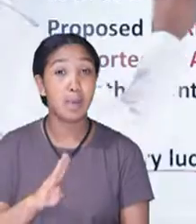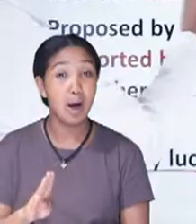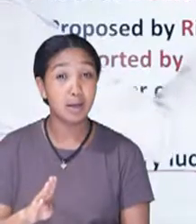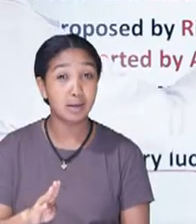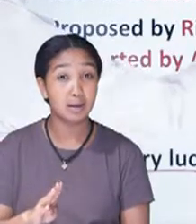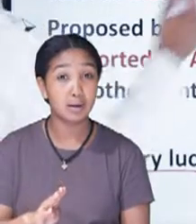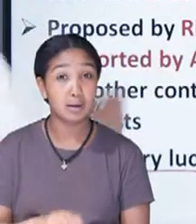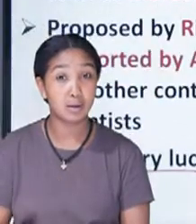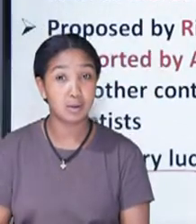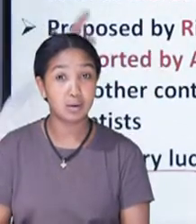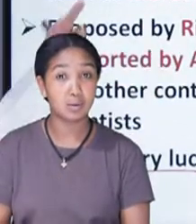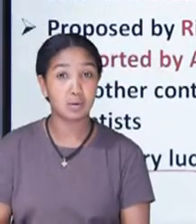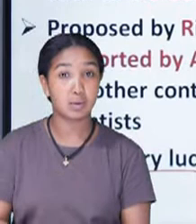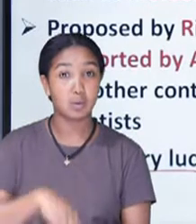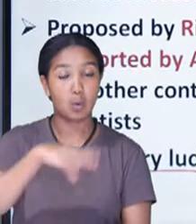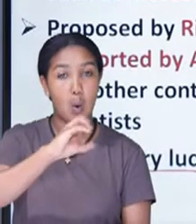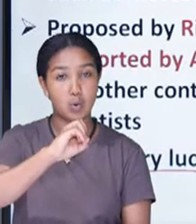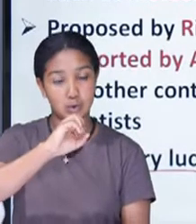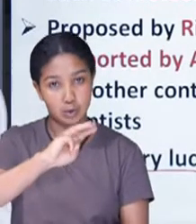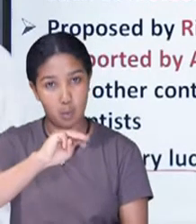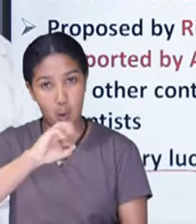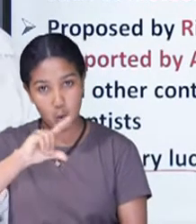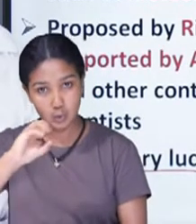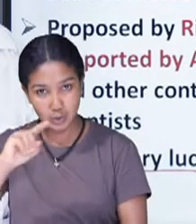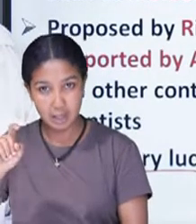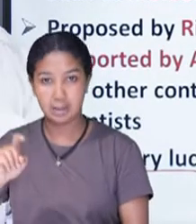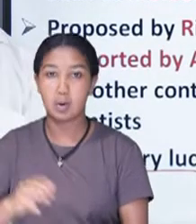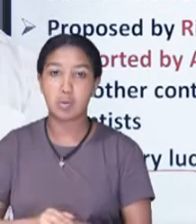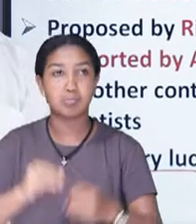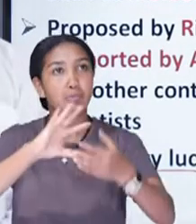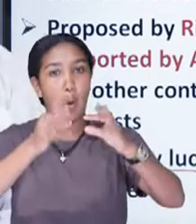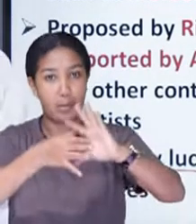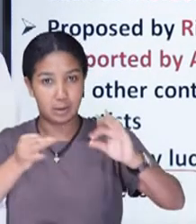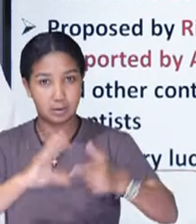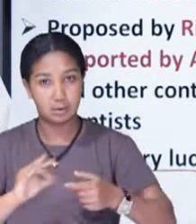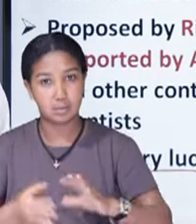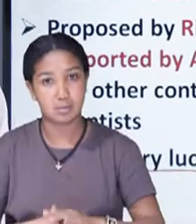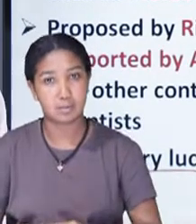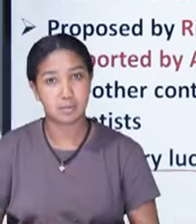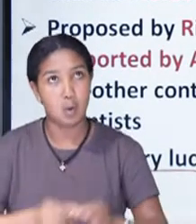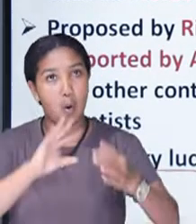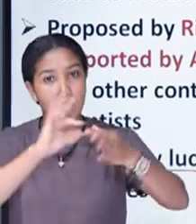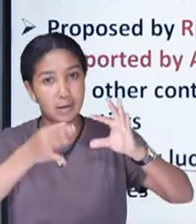by cosmological structures such as meteorites or comets.